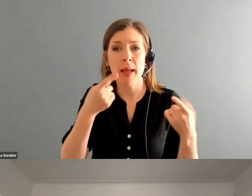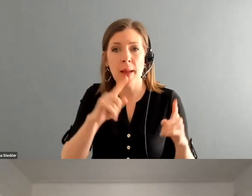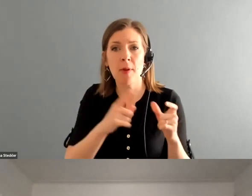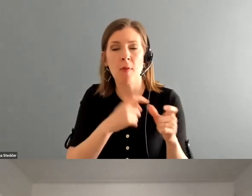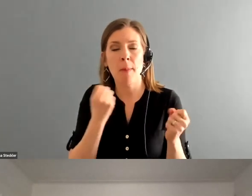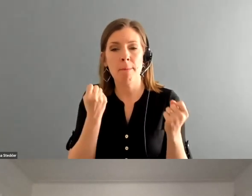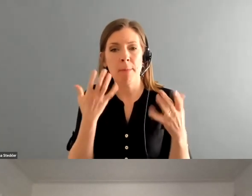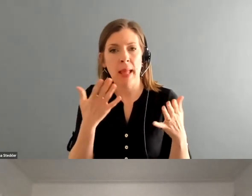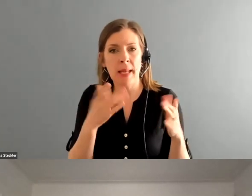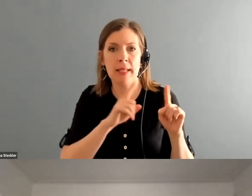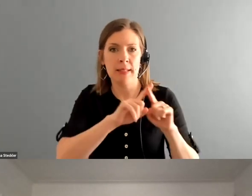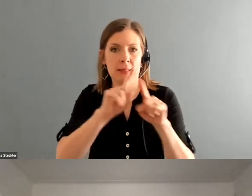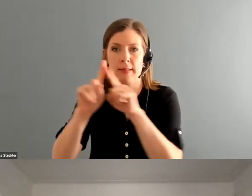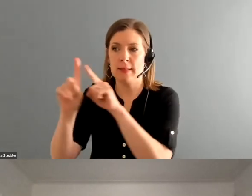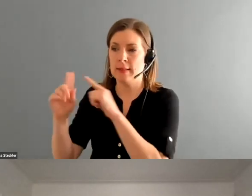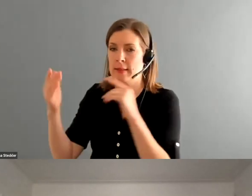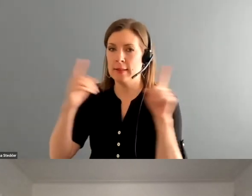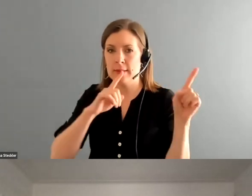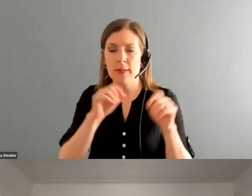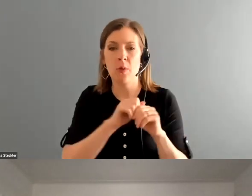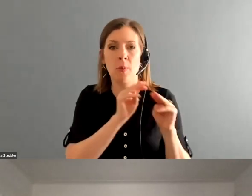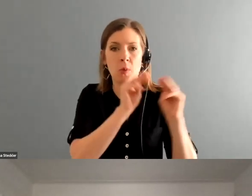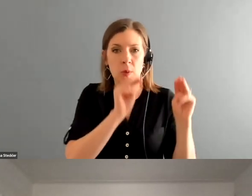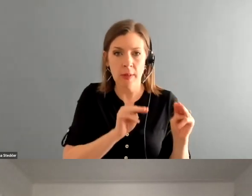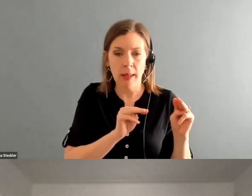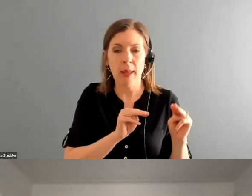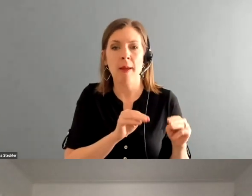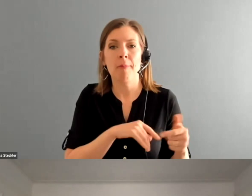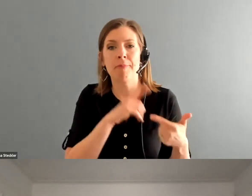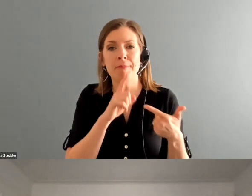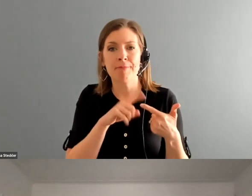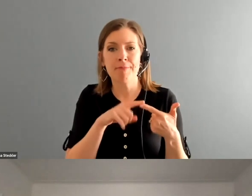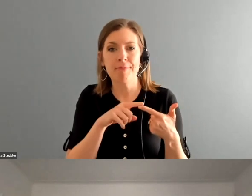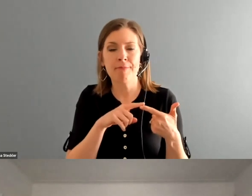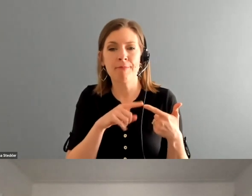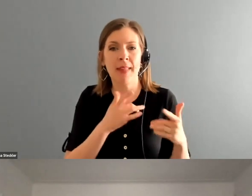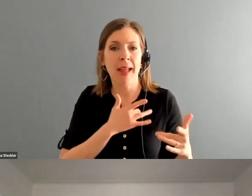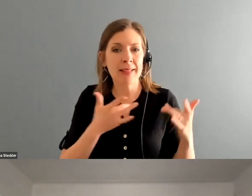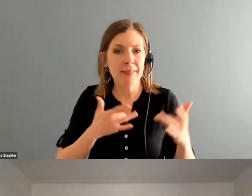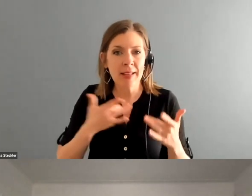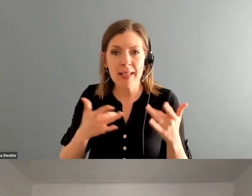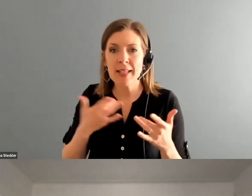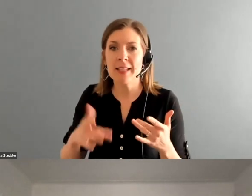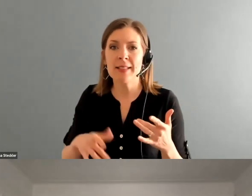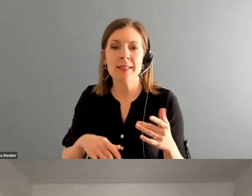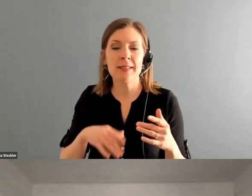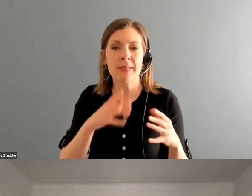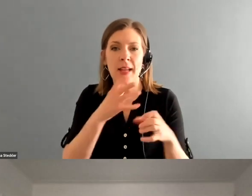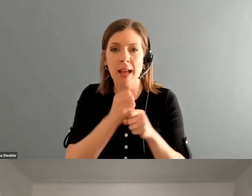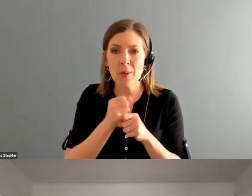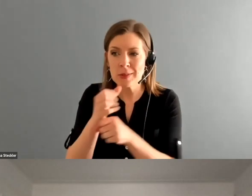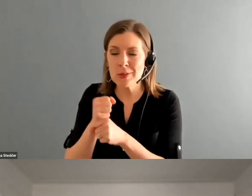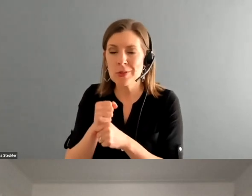many directions, both within the museum through curatorial activities, exhibitions, and acquisitions,